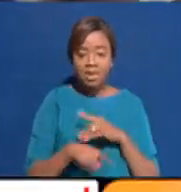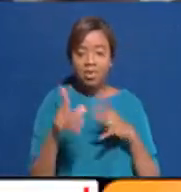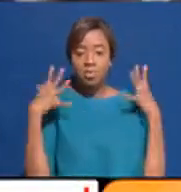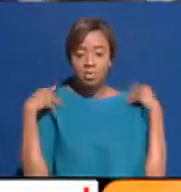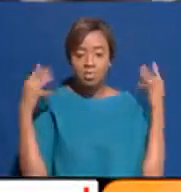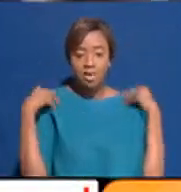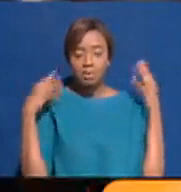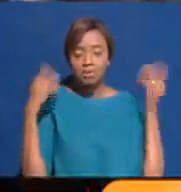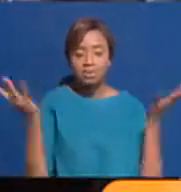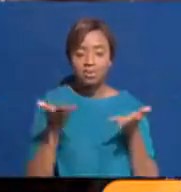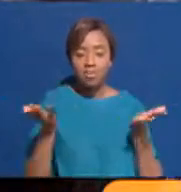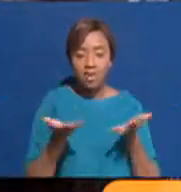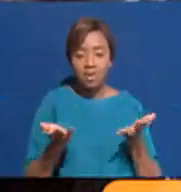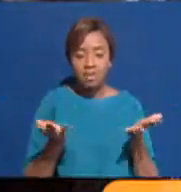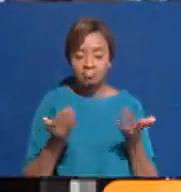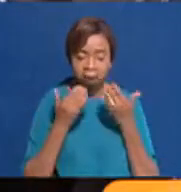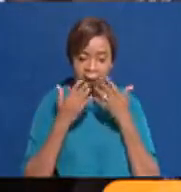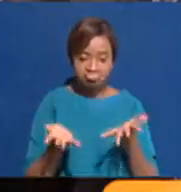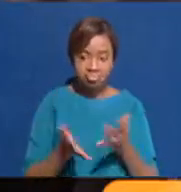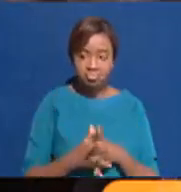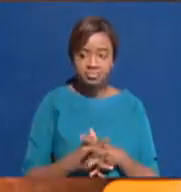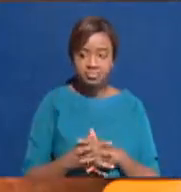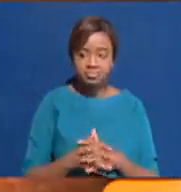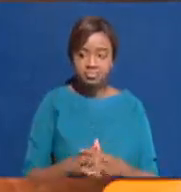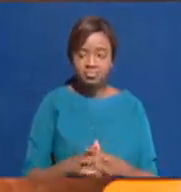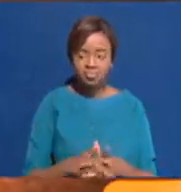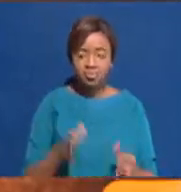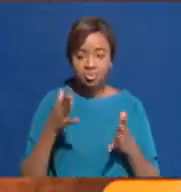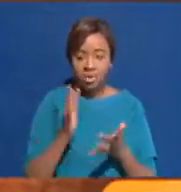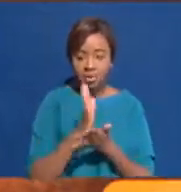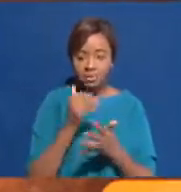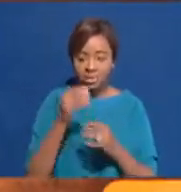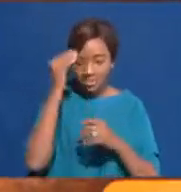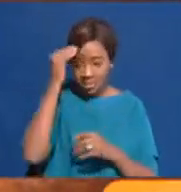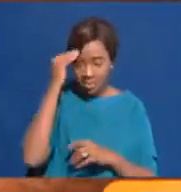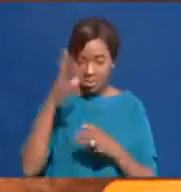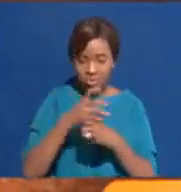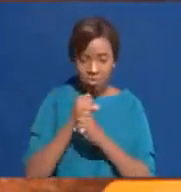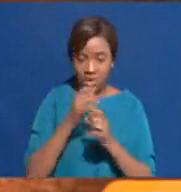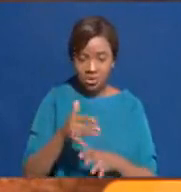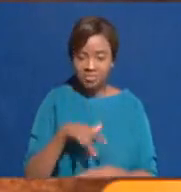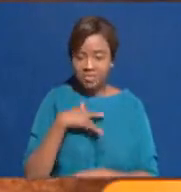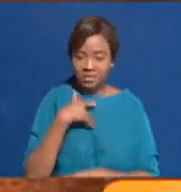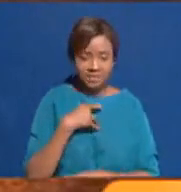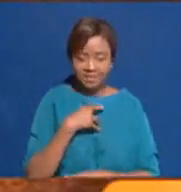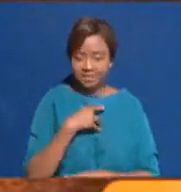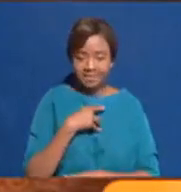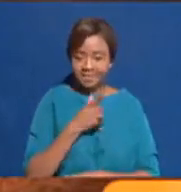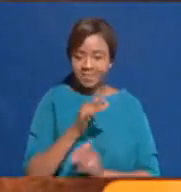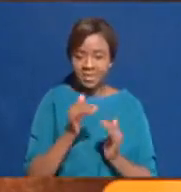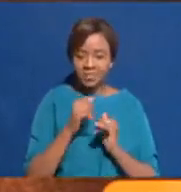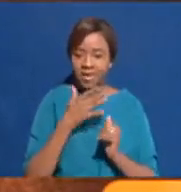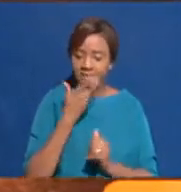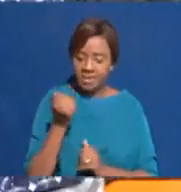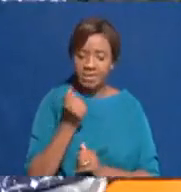zao. It is this state of affairs that has got some education stakeholders worried, and now they want the government to go back to